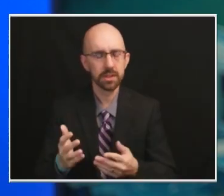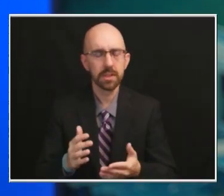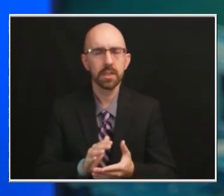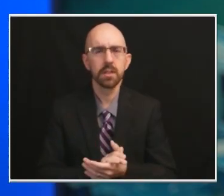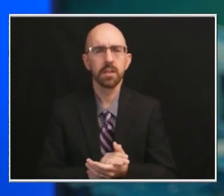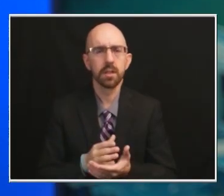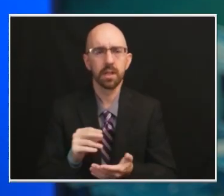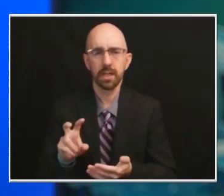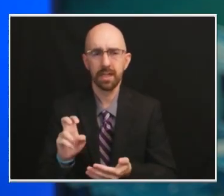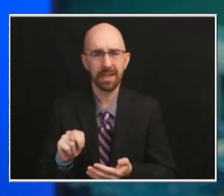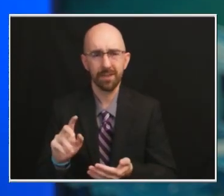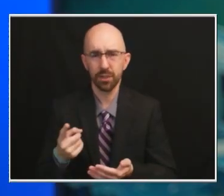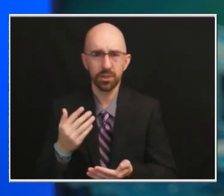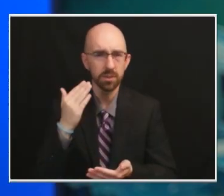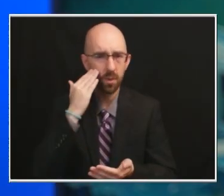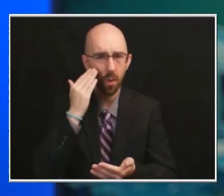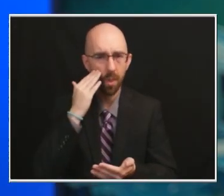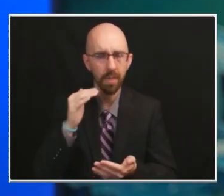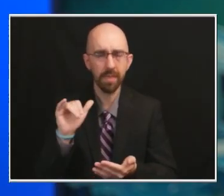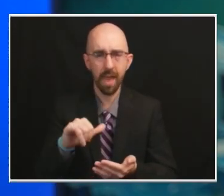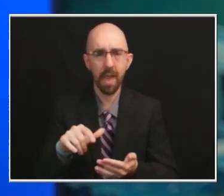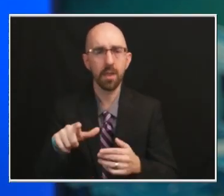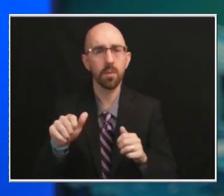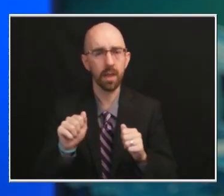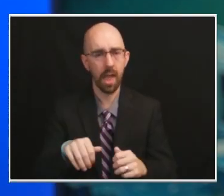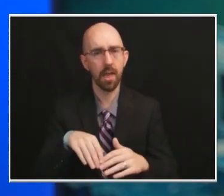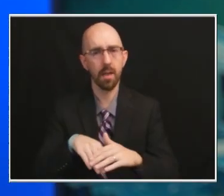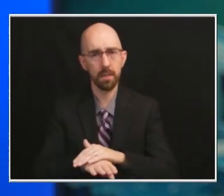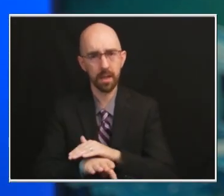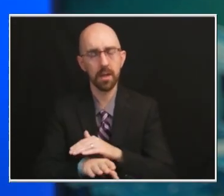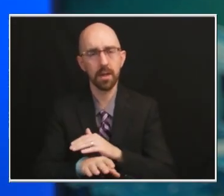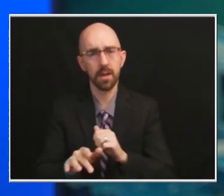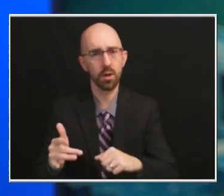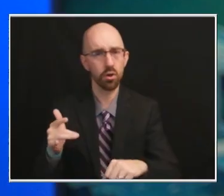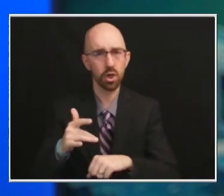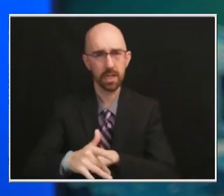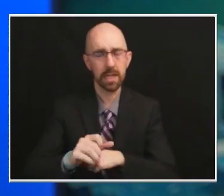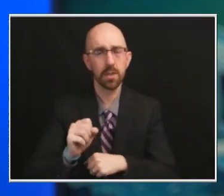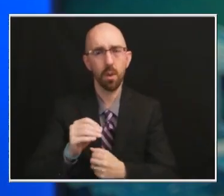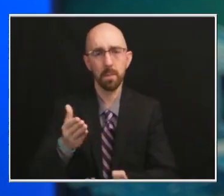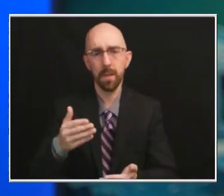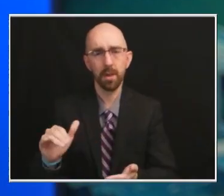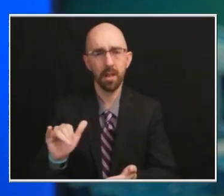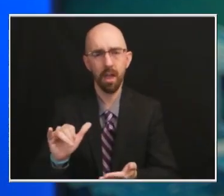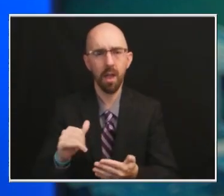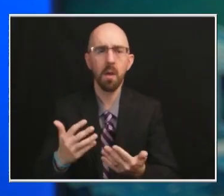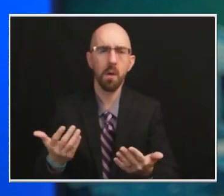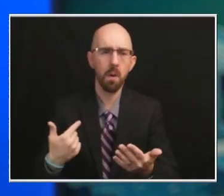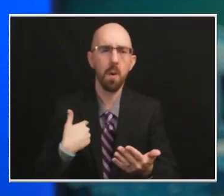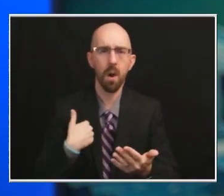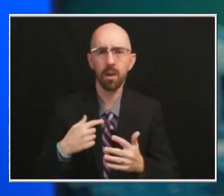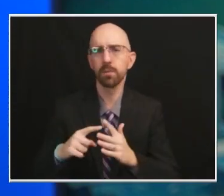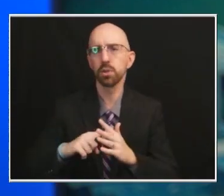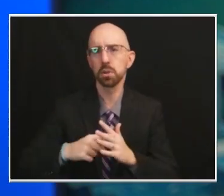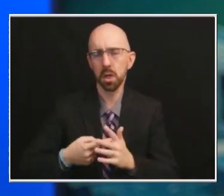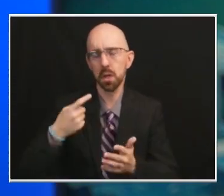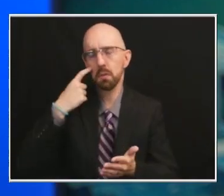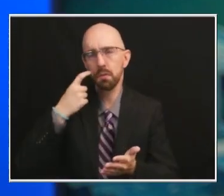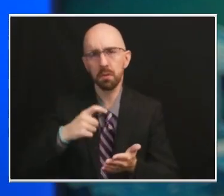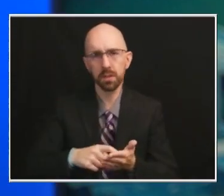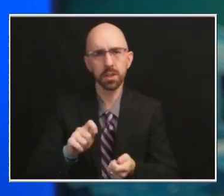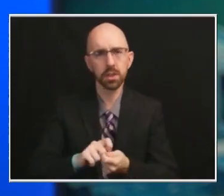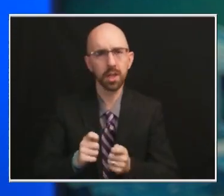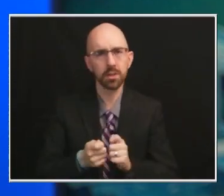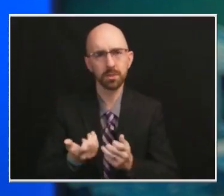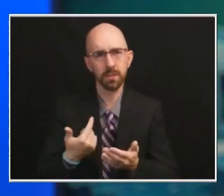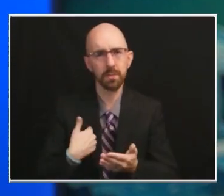just knowing that you can come in early. So maybe you're like, oh, I'm starting to notice some changes that maybe I don't